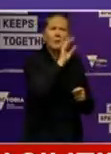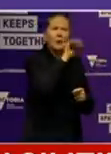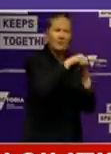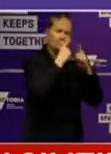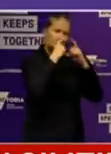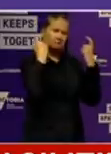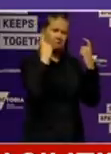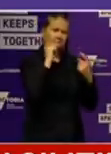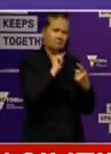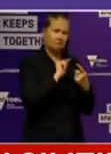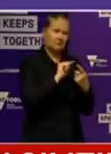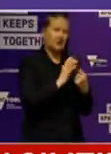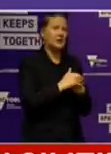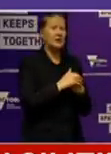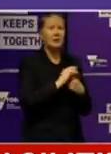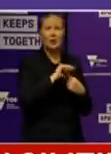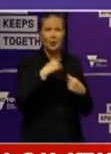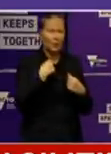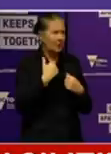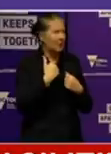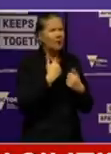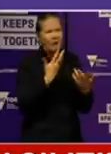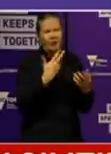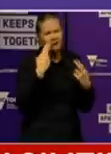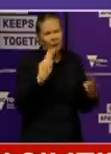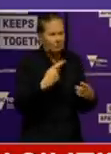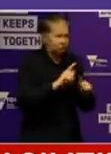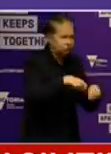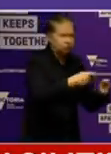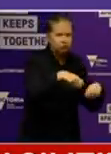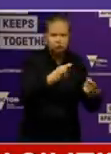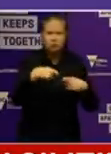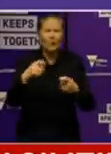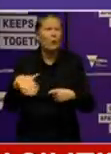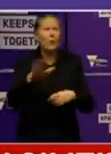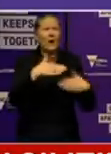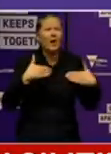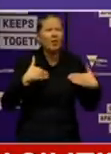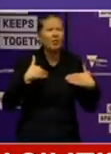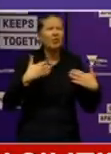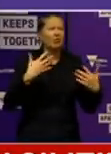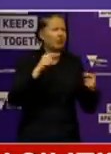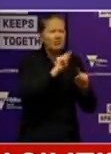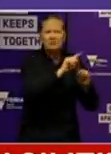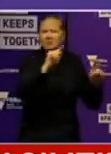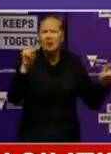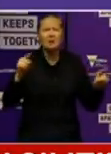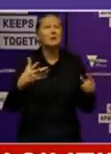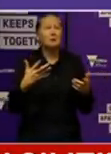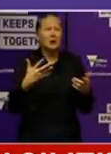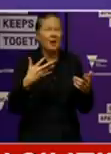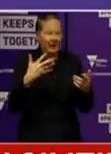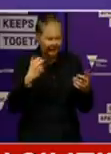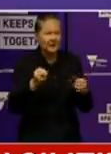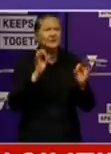course, provide all PPE to our public health facilities, including our aged care facilities. The